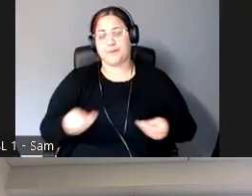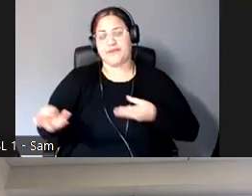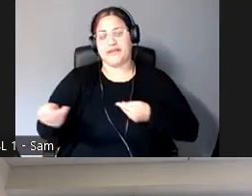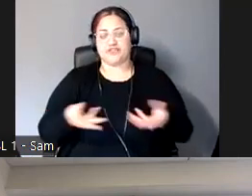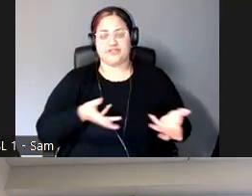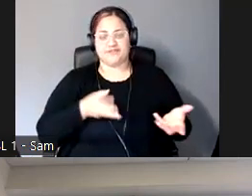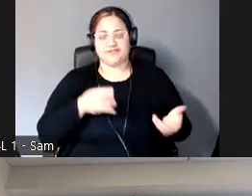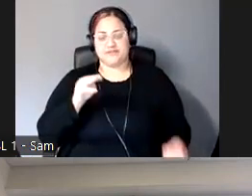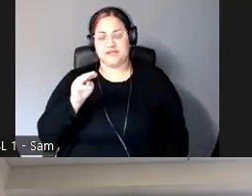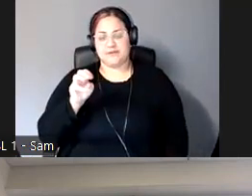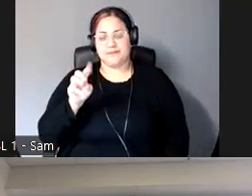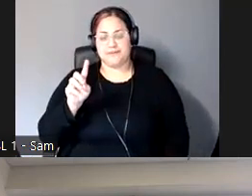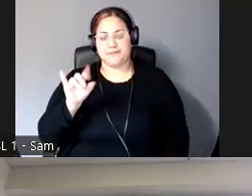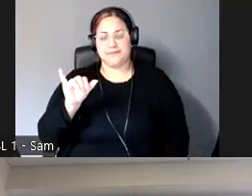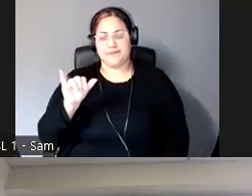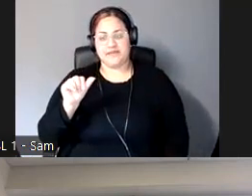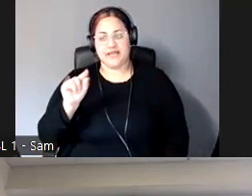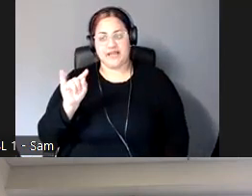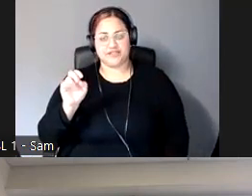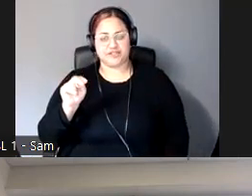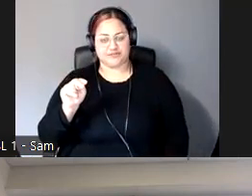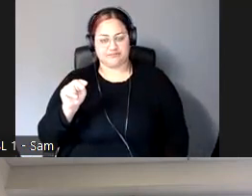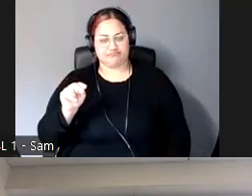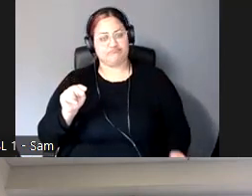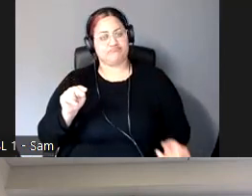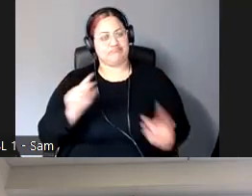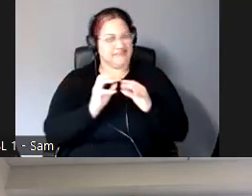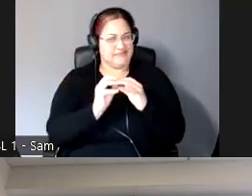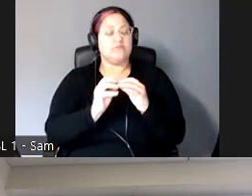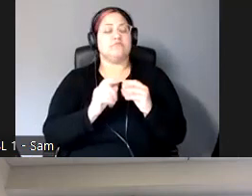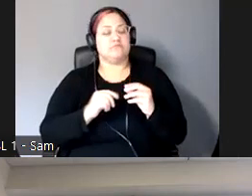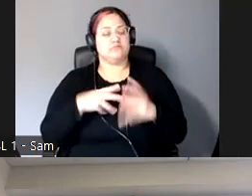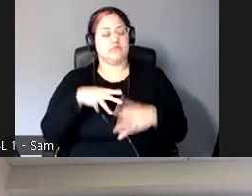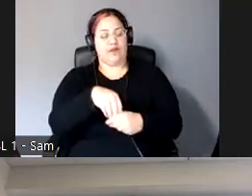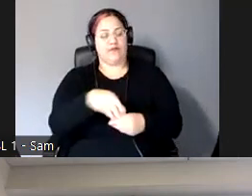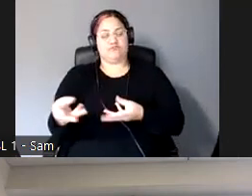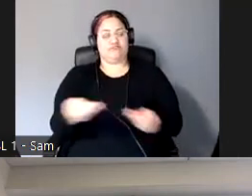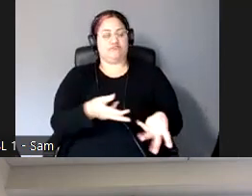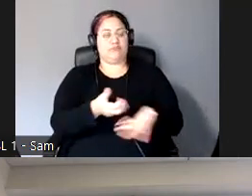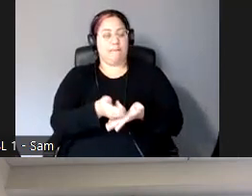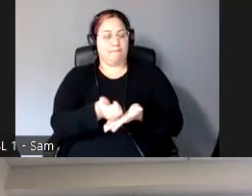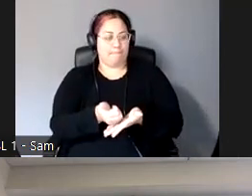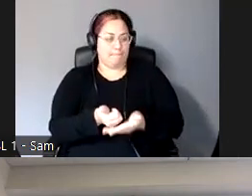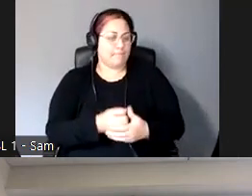information in a minute. But even seeking a counselor, because sometimes this can have an emotional toll on individuals. So seeking some